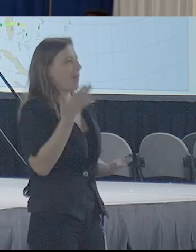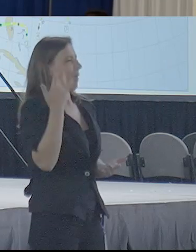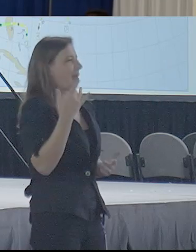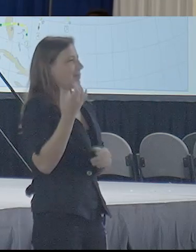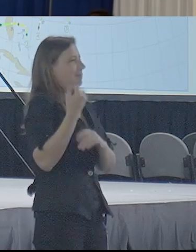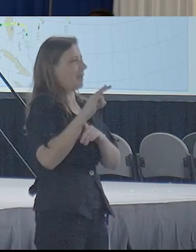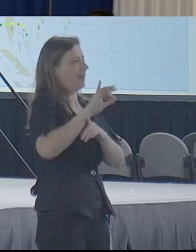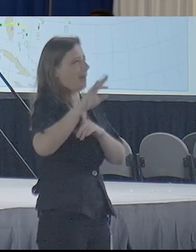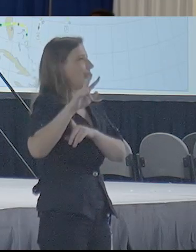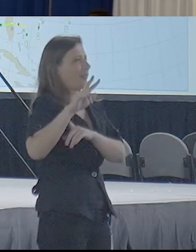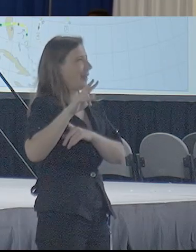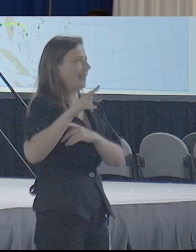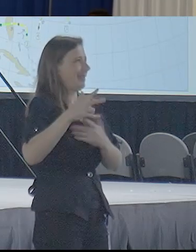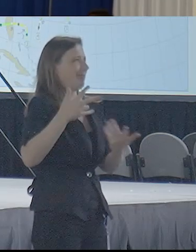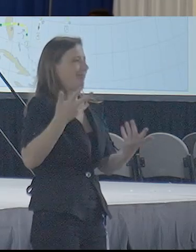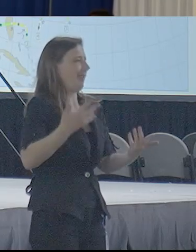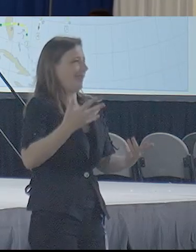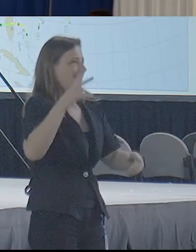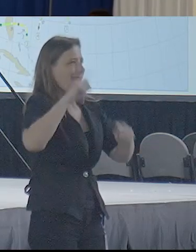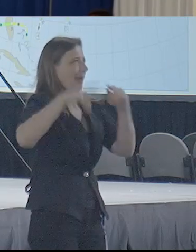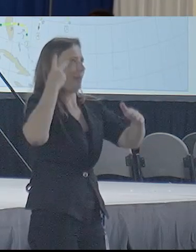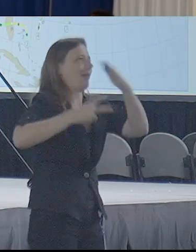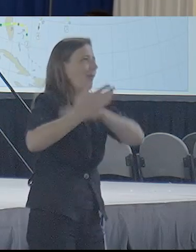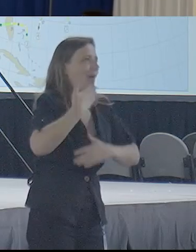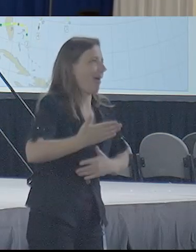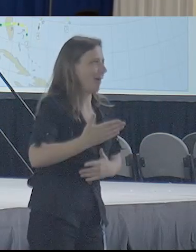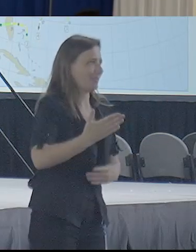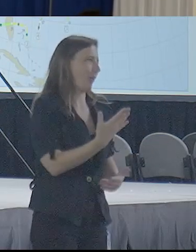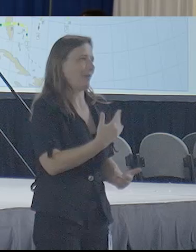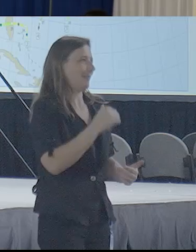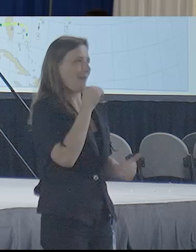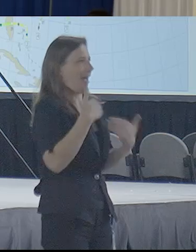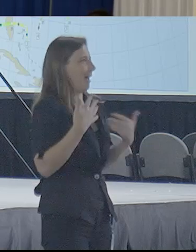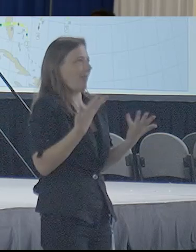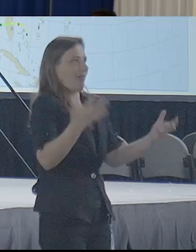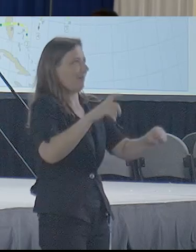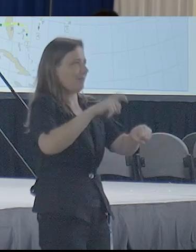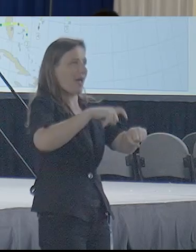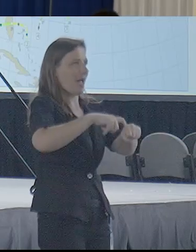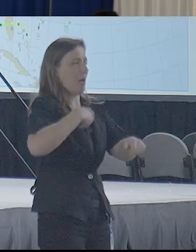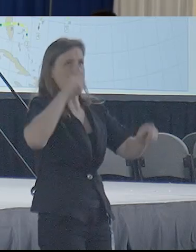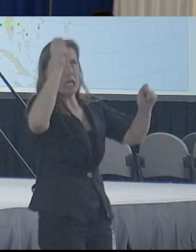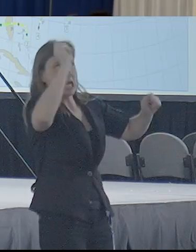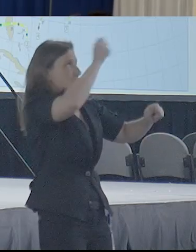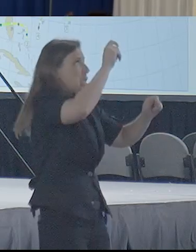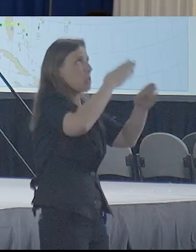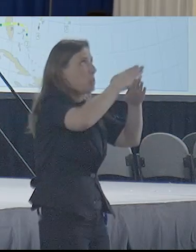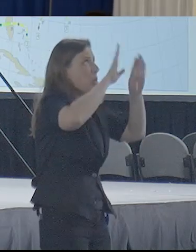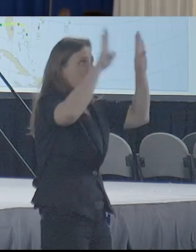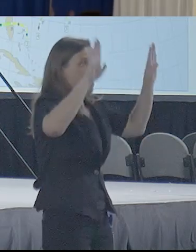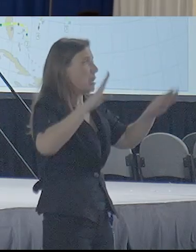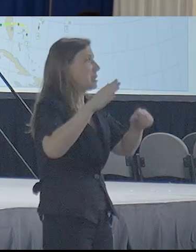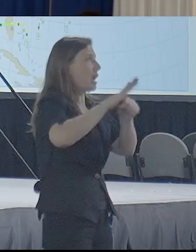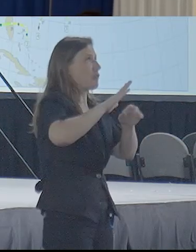1983. And Alicia formed off the Louisiana coast, and we didn't have much time. I remember barely getting the plywood up, and the winds were coming up. And